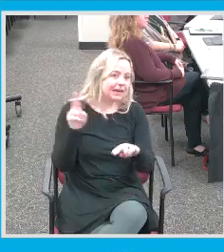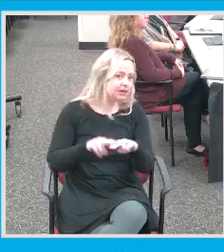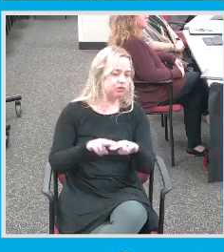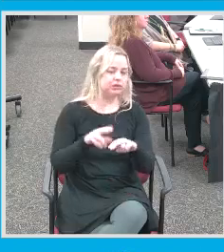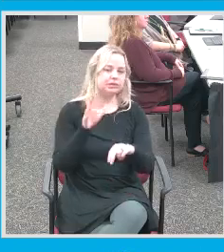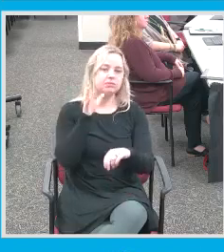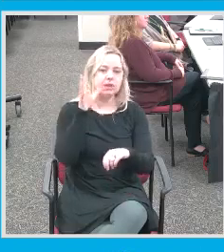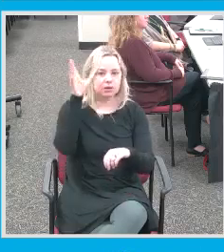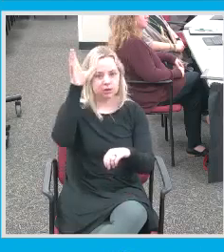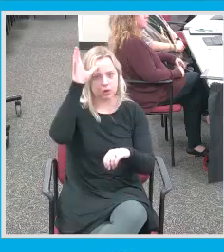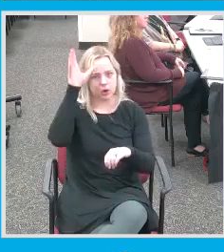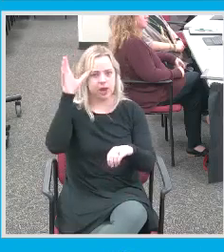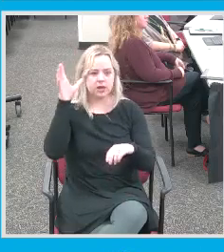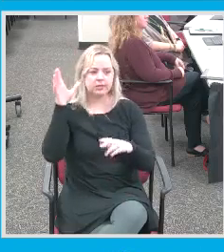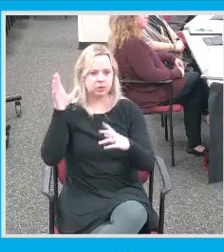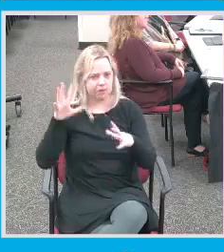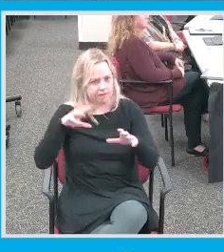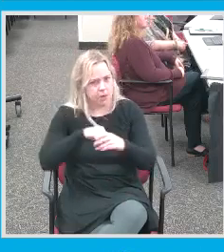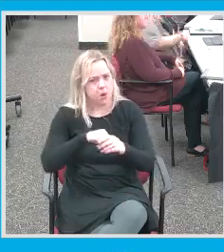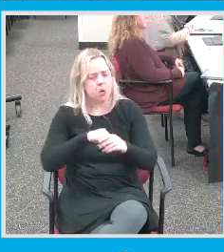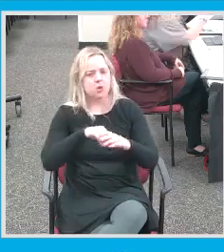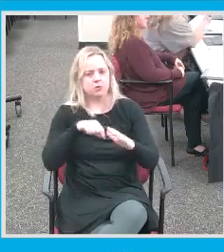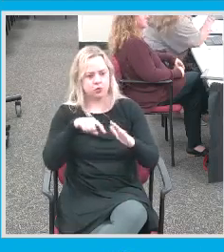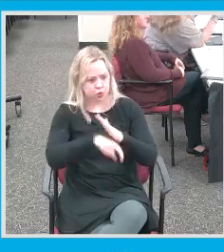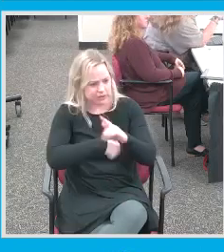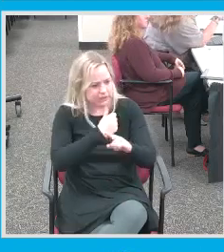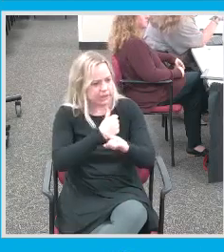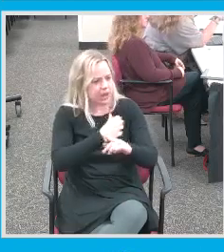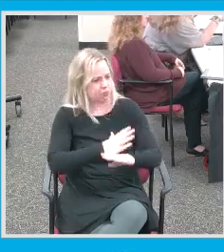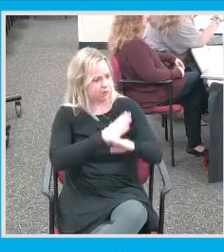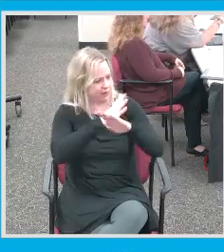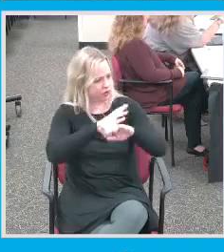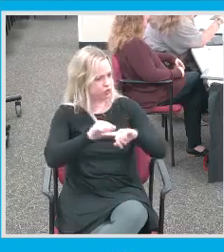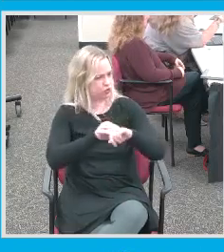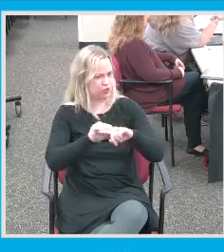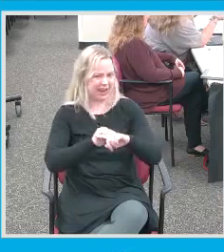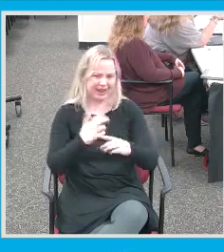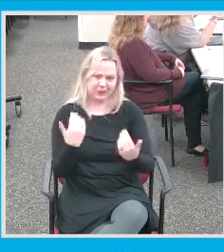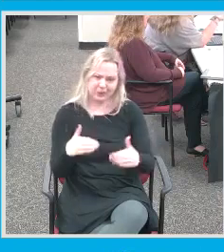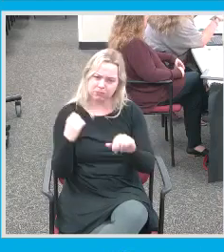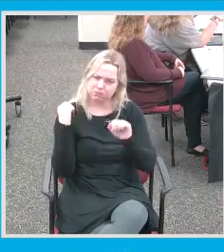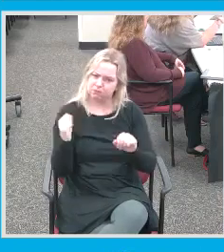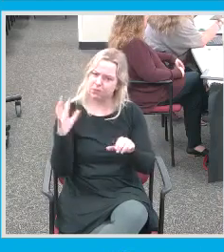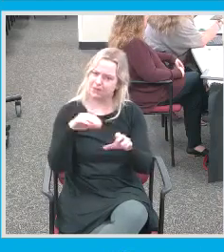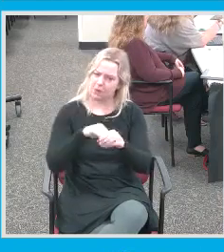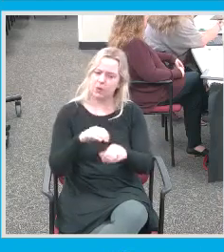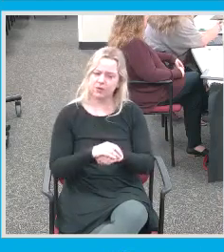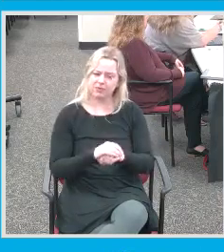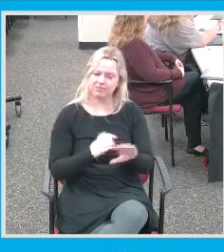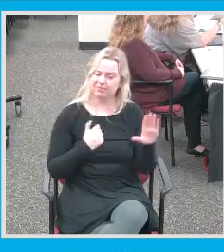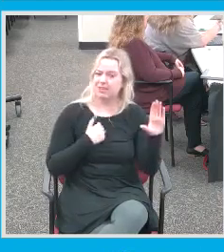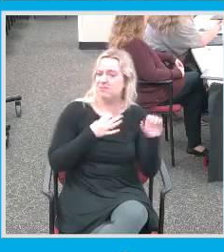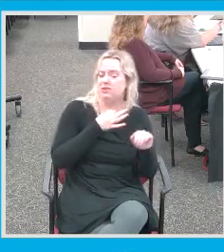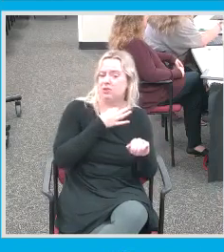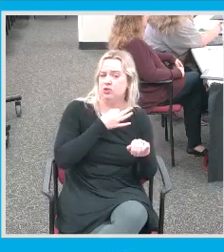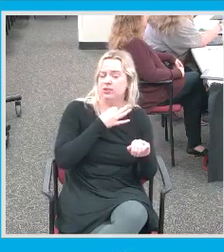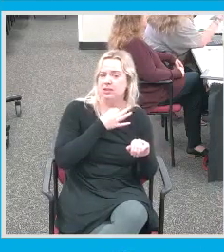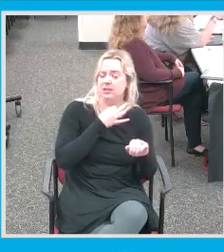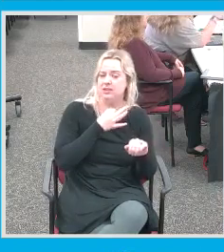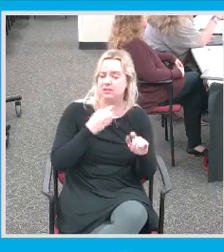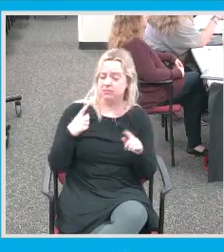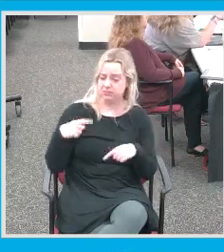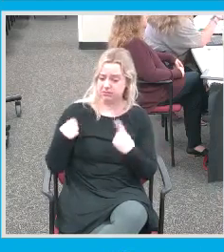who are being engaged in suicide prevention training. I guess what I would like to know is thus far this year